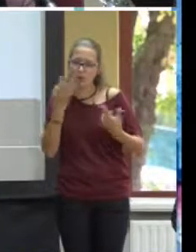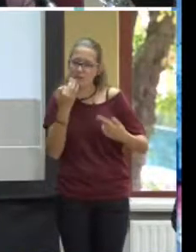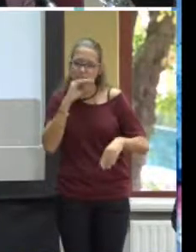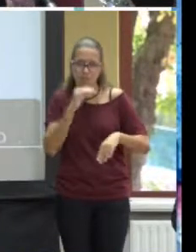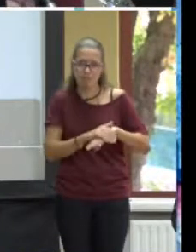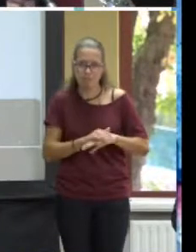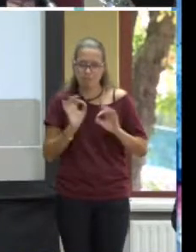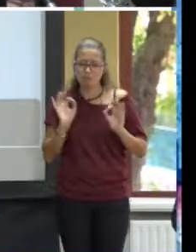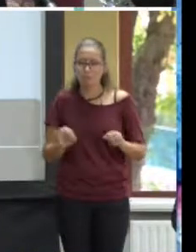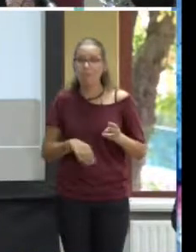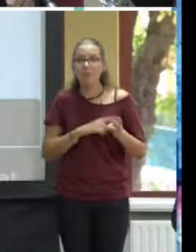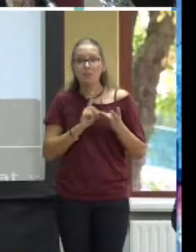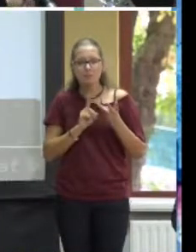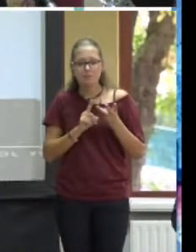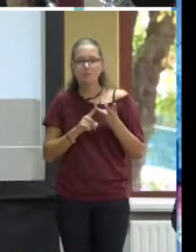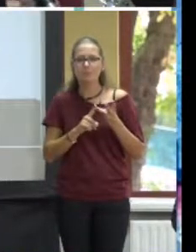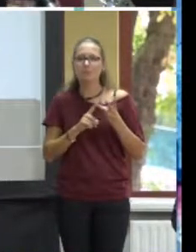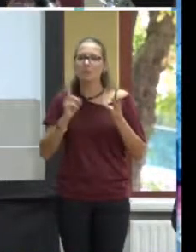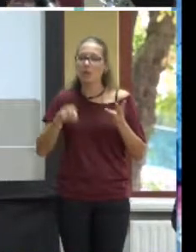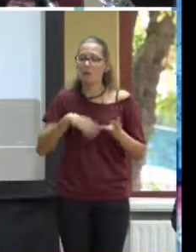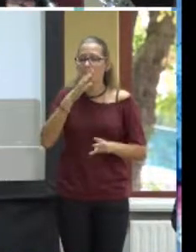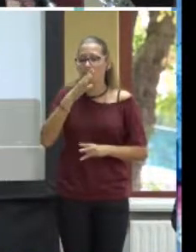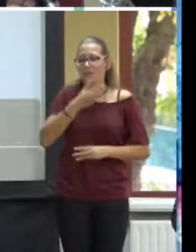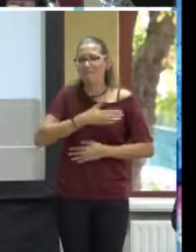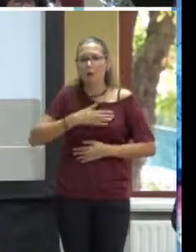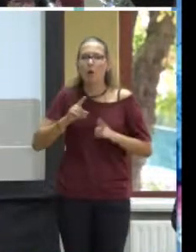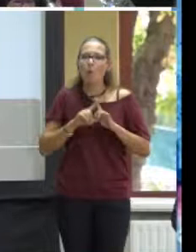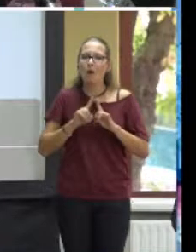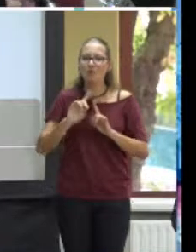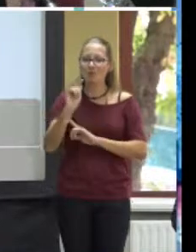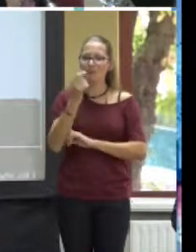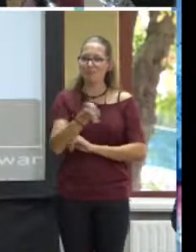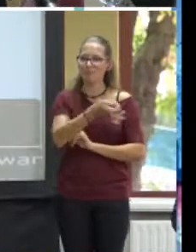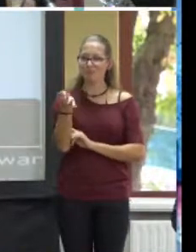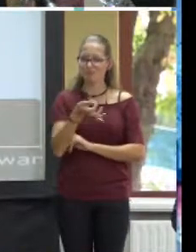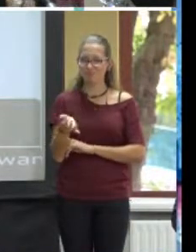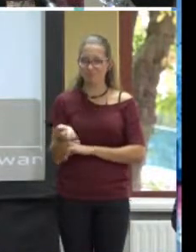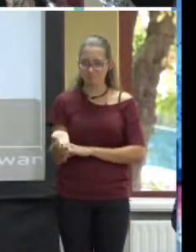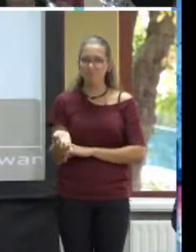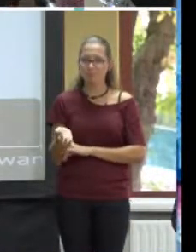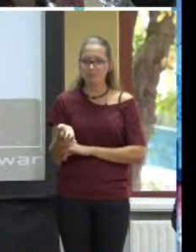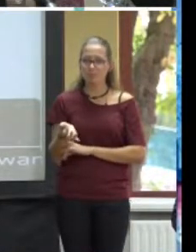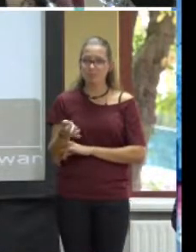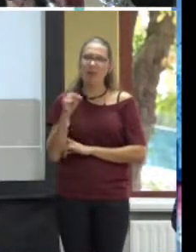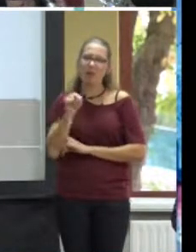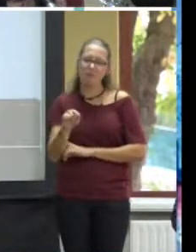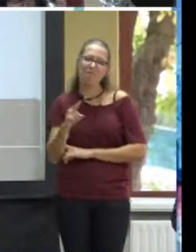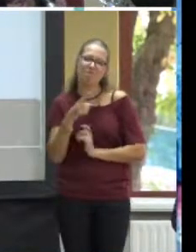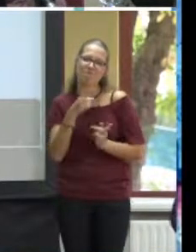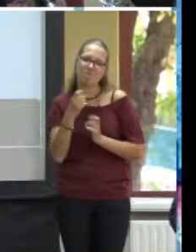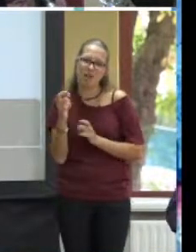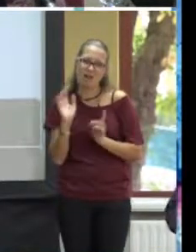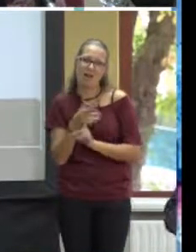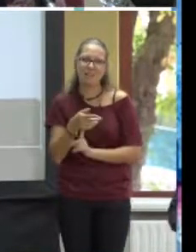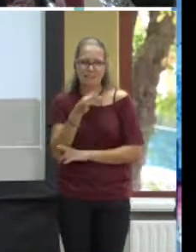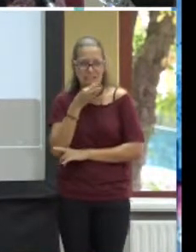service. And also we wanted to try and reach excellency and excel in those